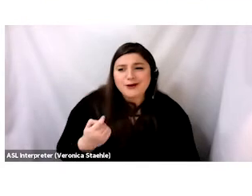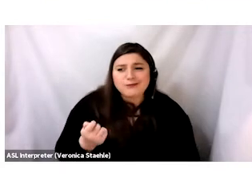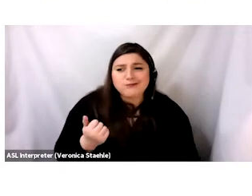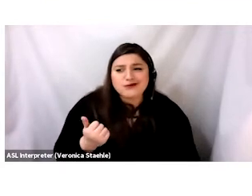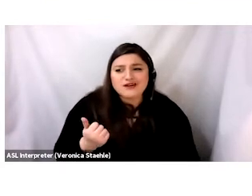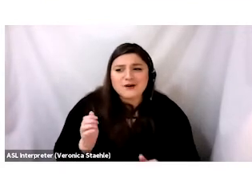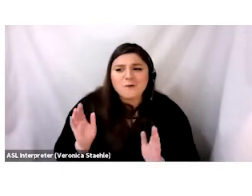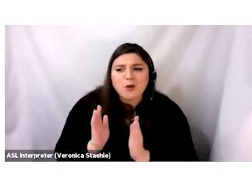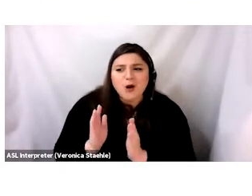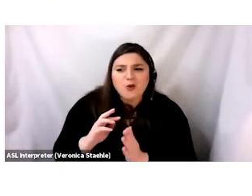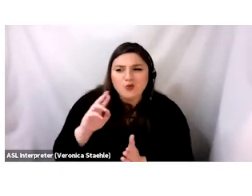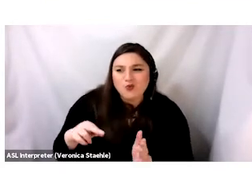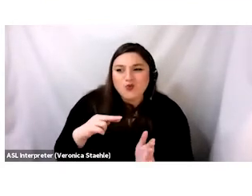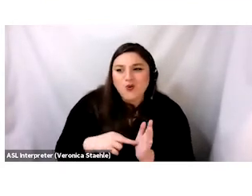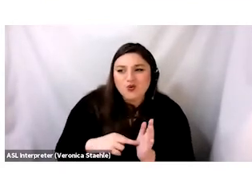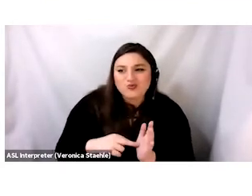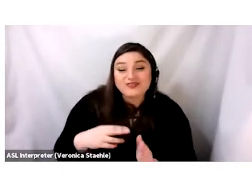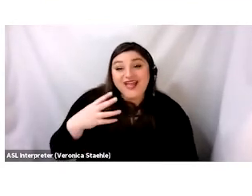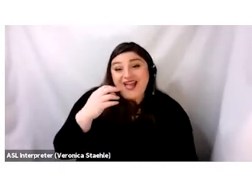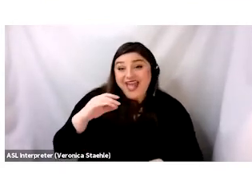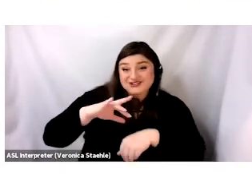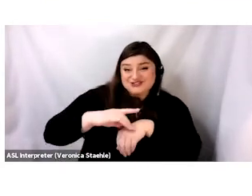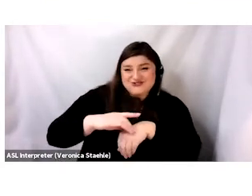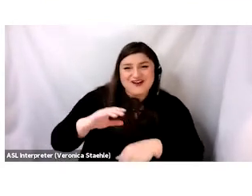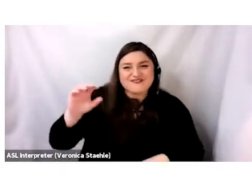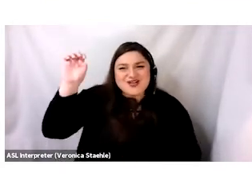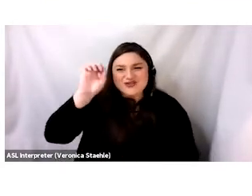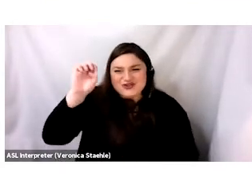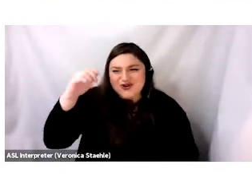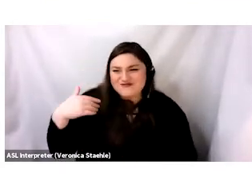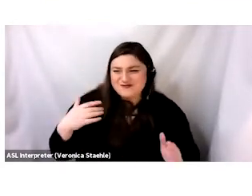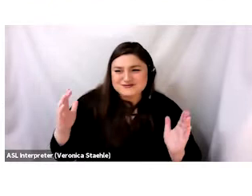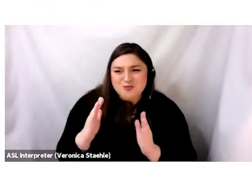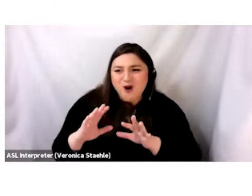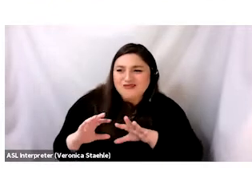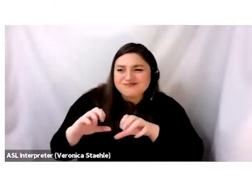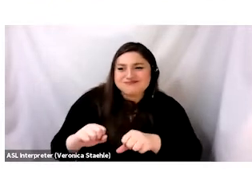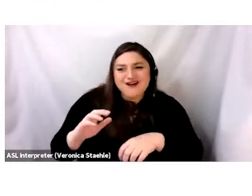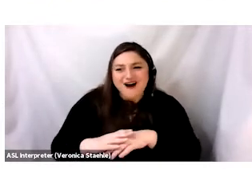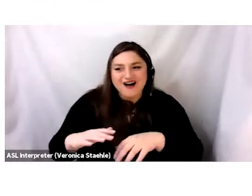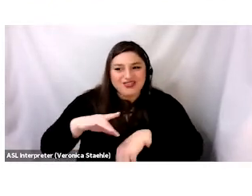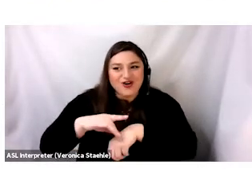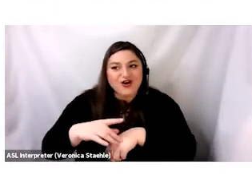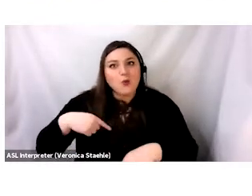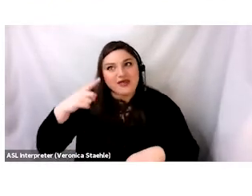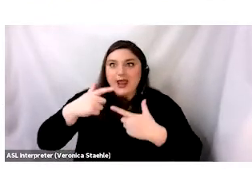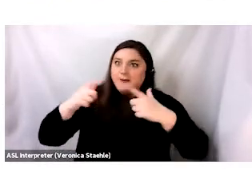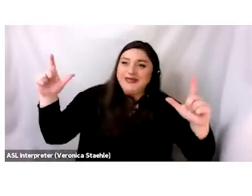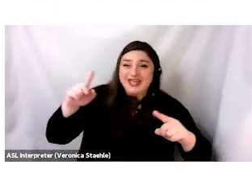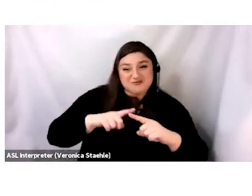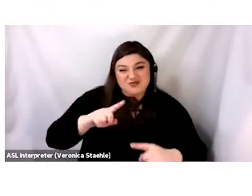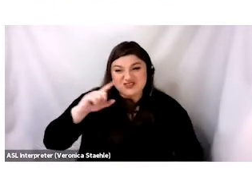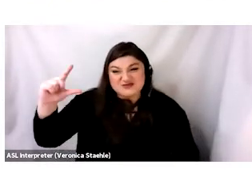even geographically, their role in the world is a lot smaller than we understand it to be today. And so